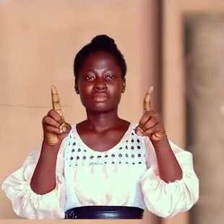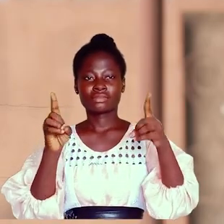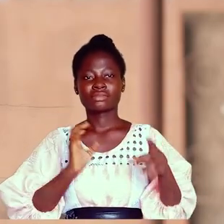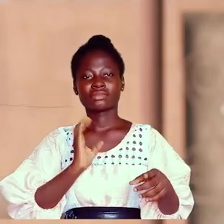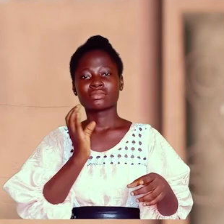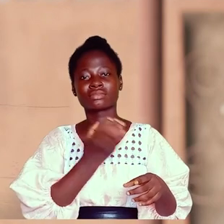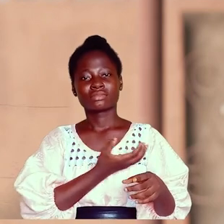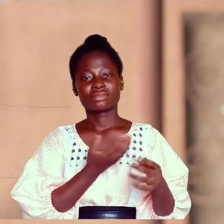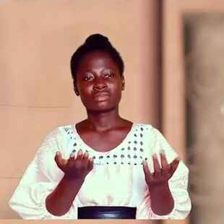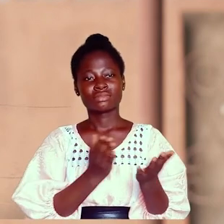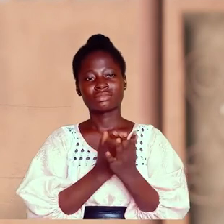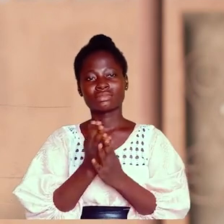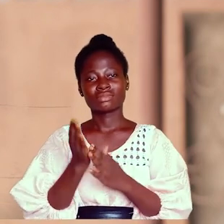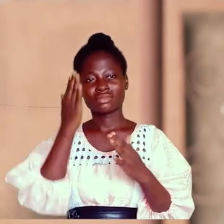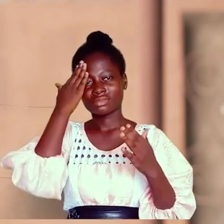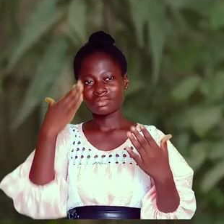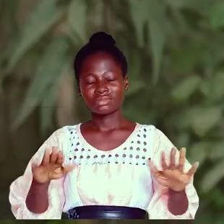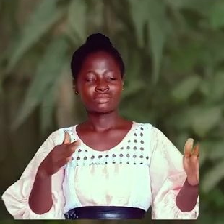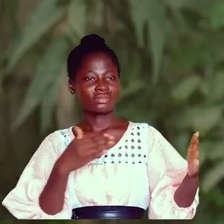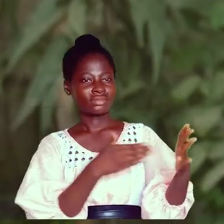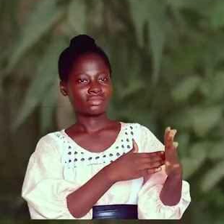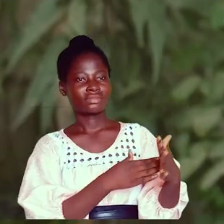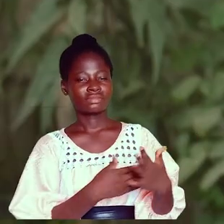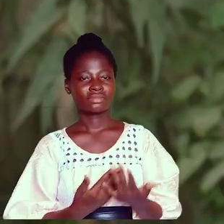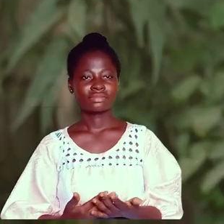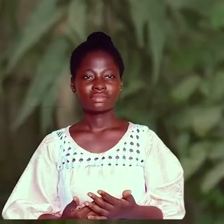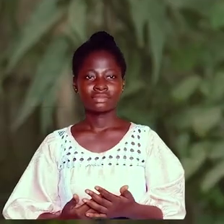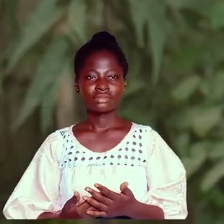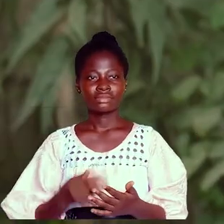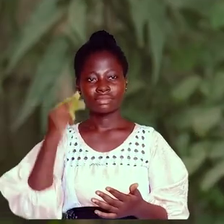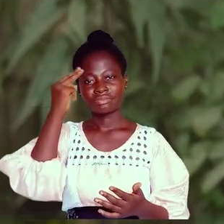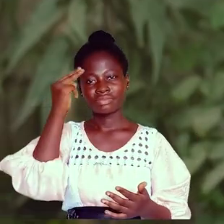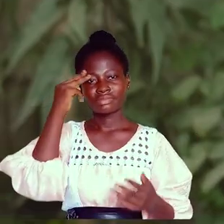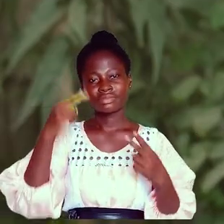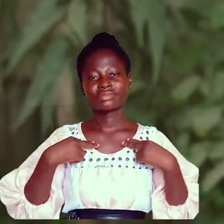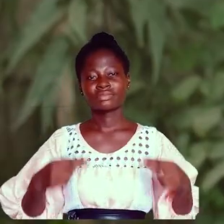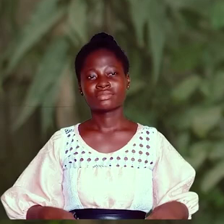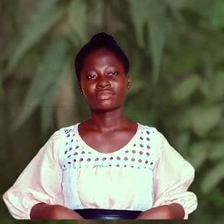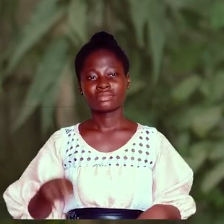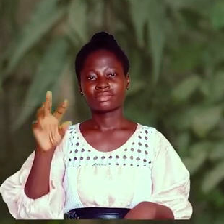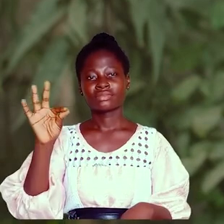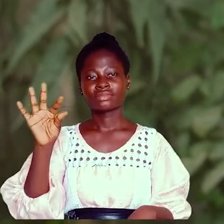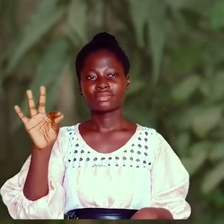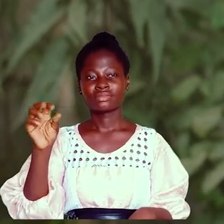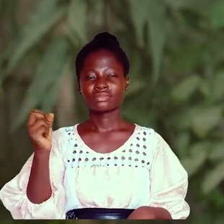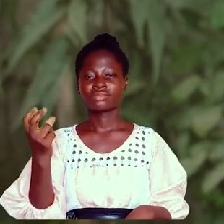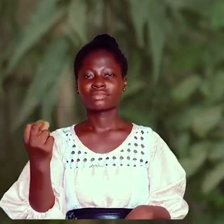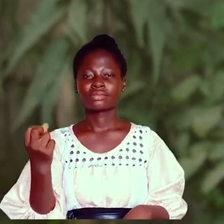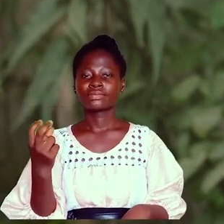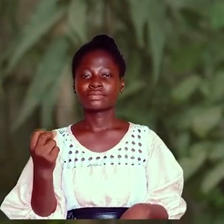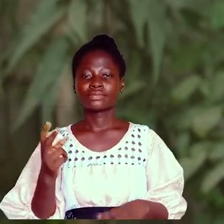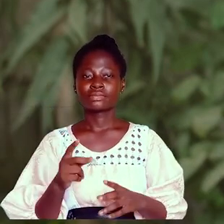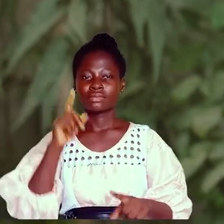rights and those things, I never knew I could have sued them. The Mental Health Act 2012, it says that nobody can be